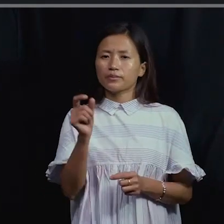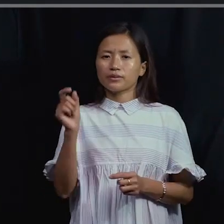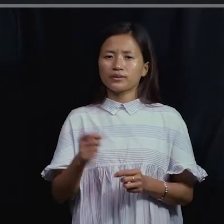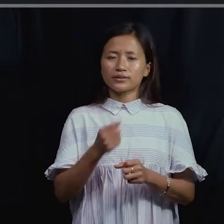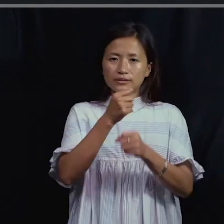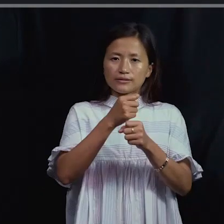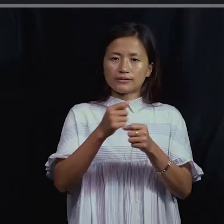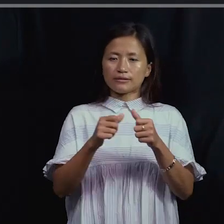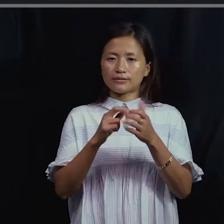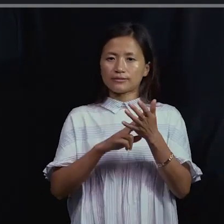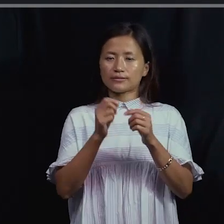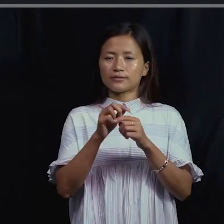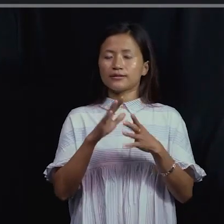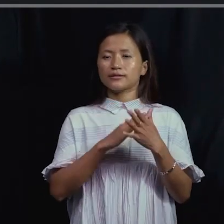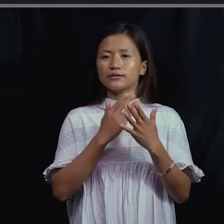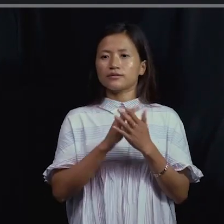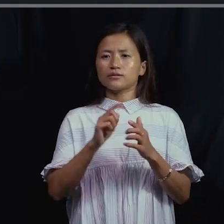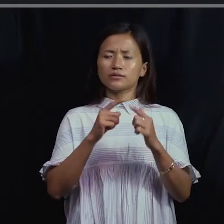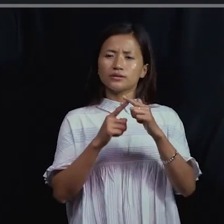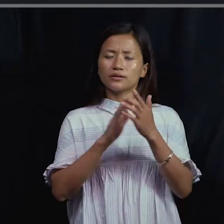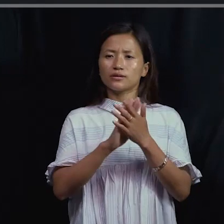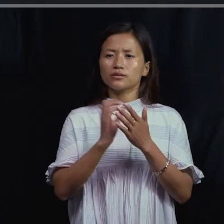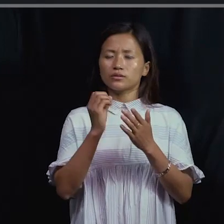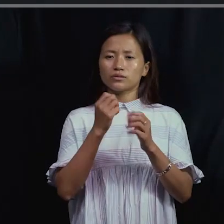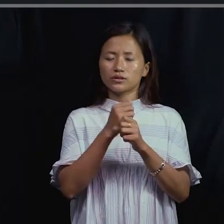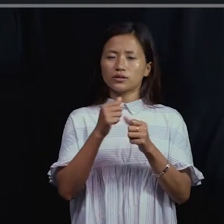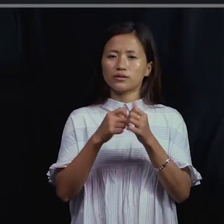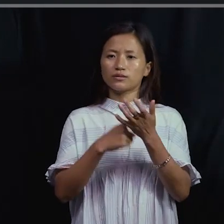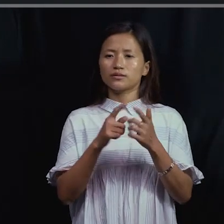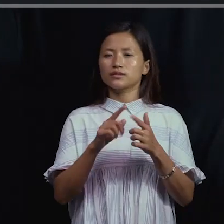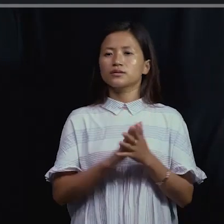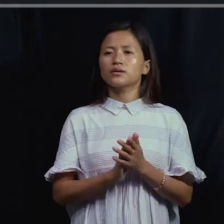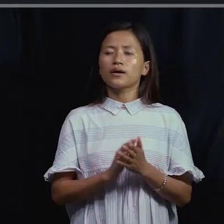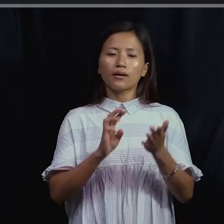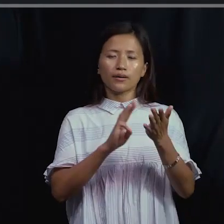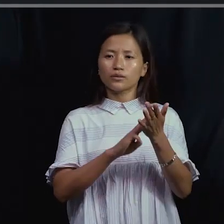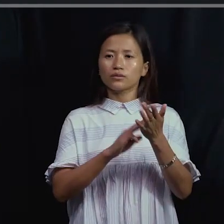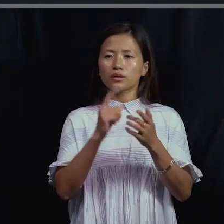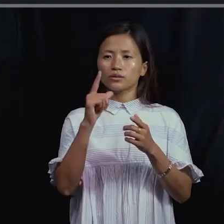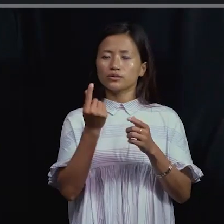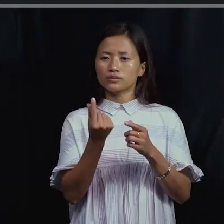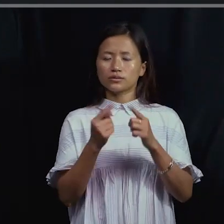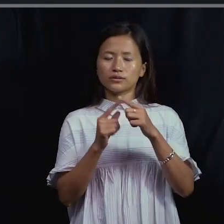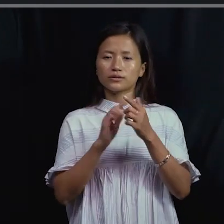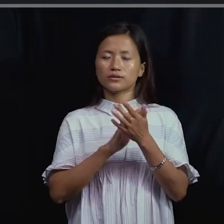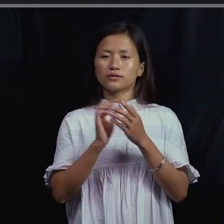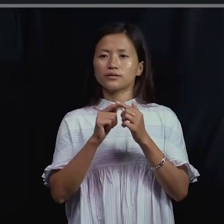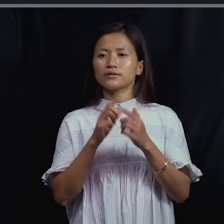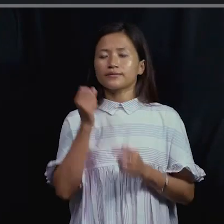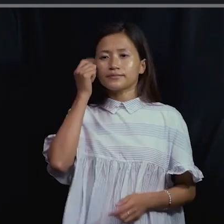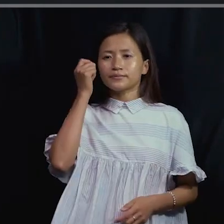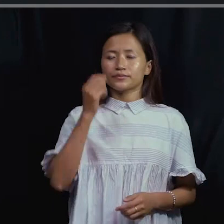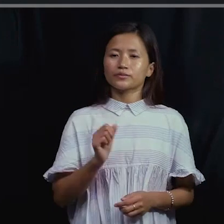Tagore or, you know, Martin Luther, like that, right? So if they study about these great personalities, they will understand